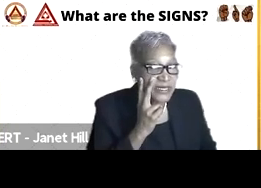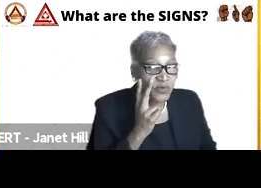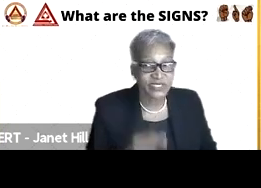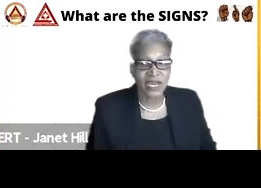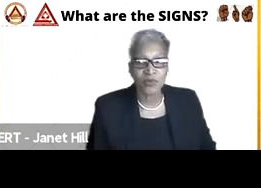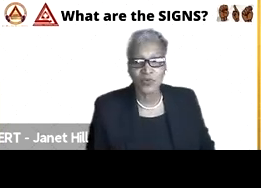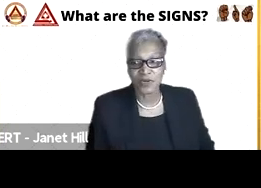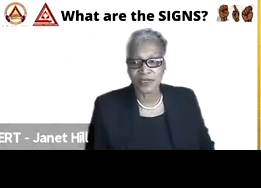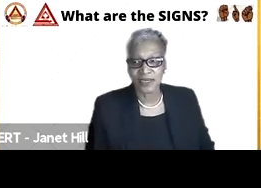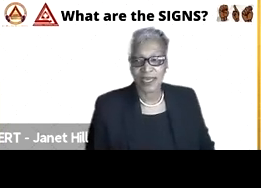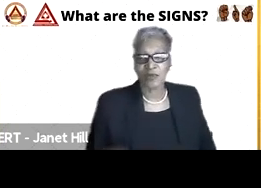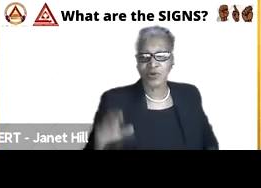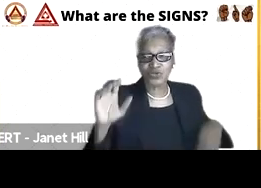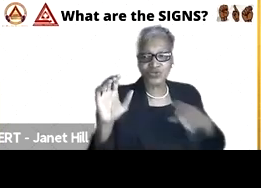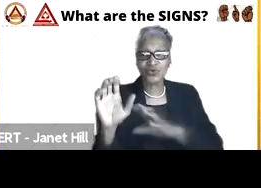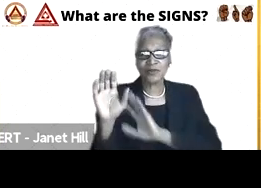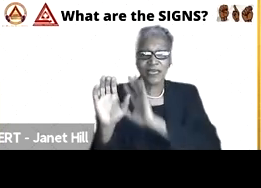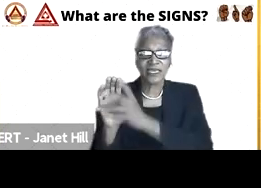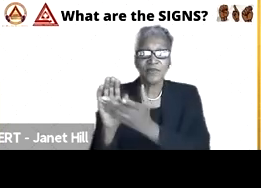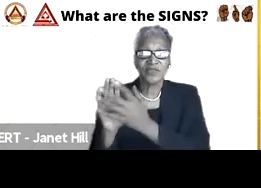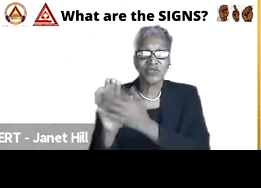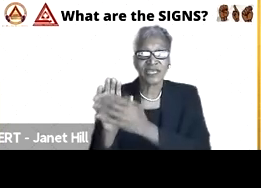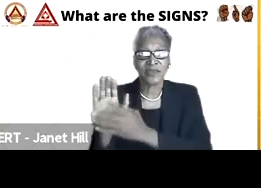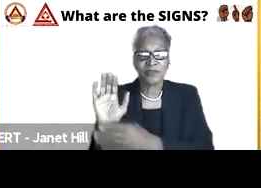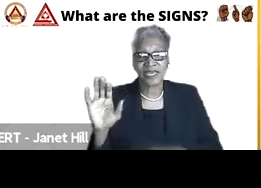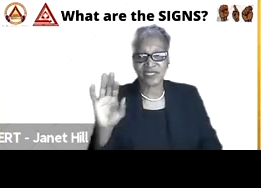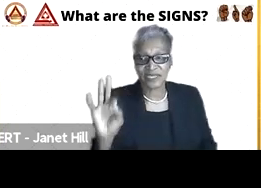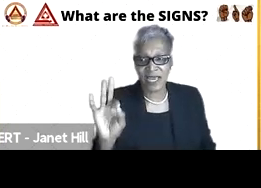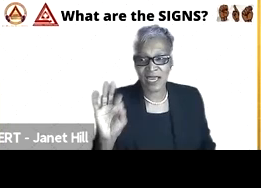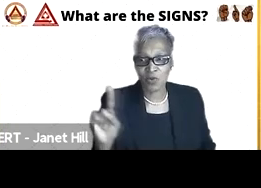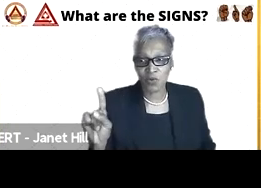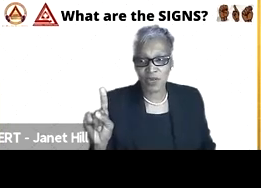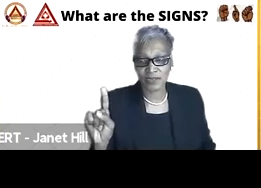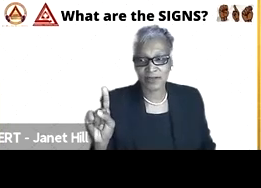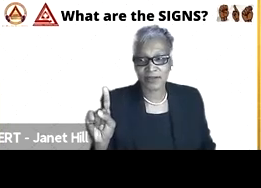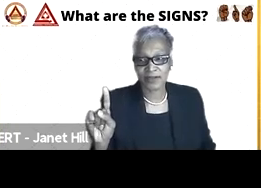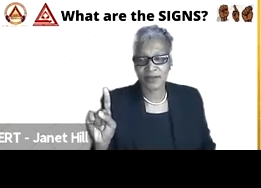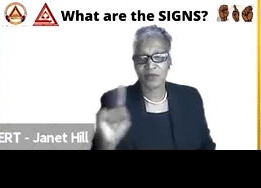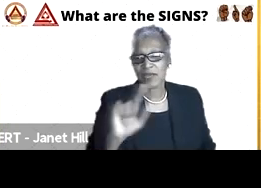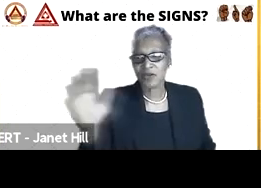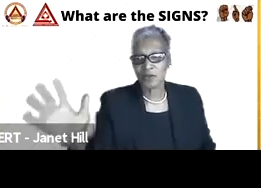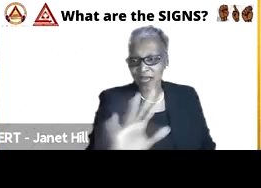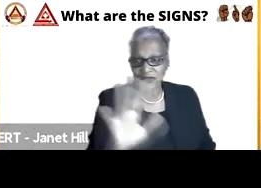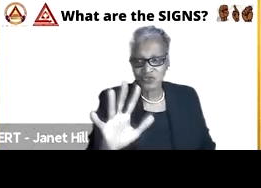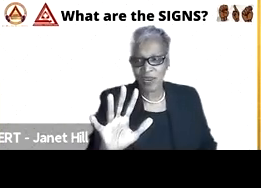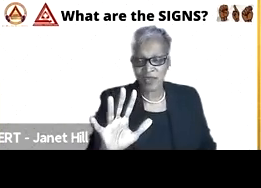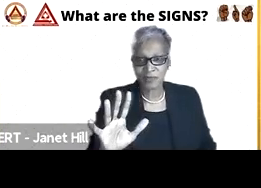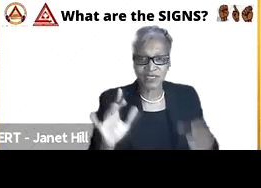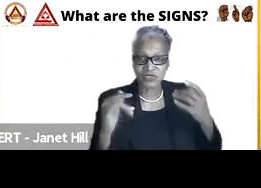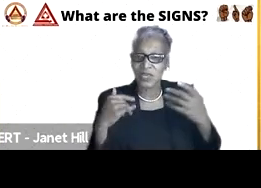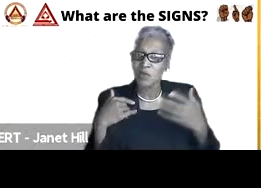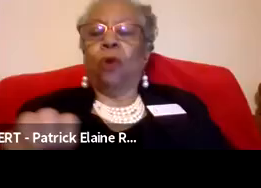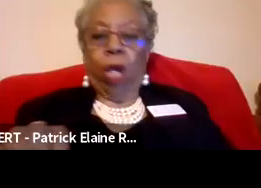Let me see. What's 911? And when you do it, keep it in the same place. 911. We're not going to bounce